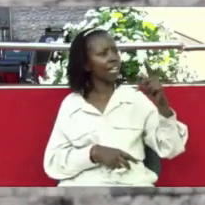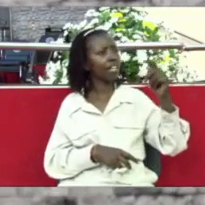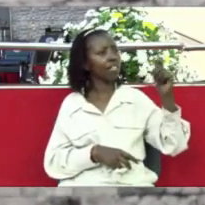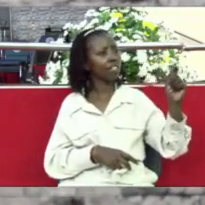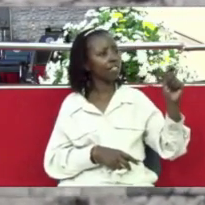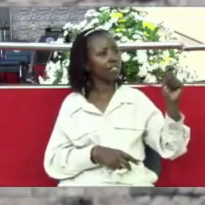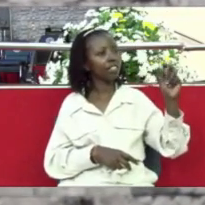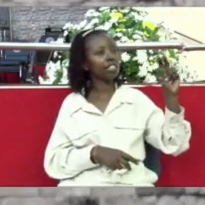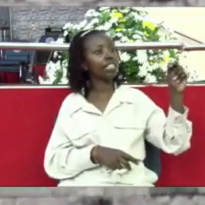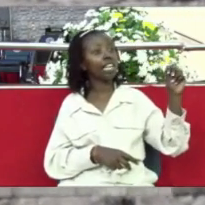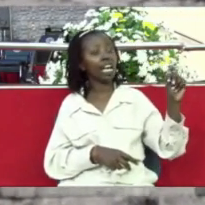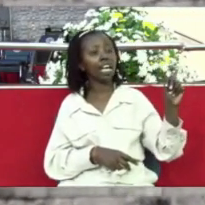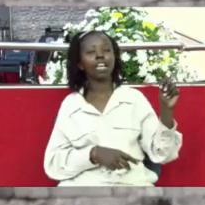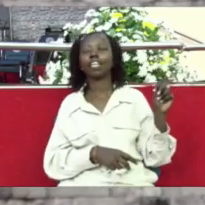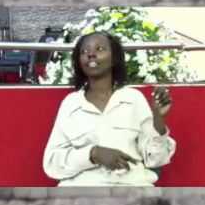KT,